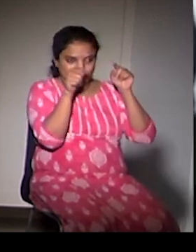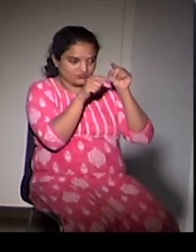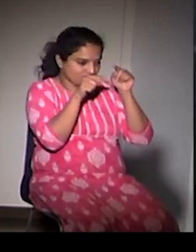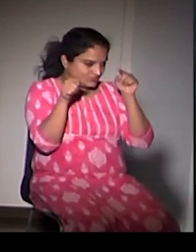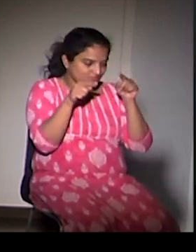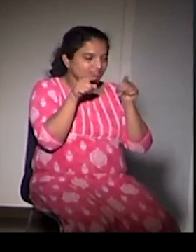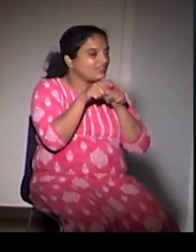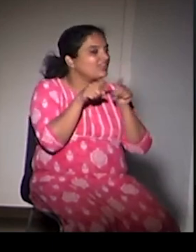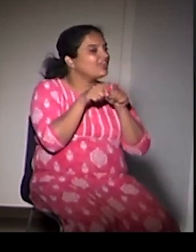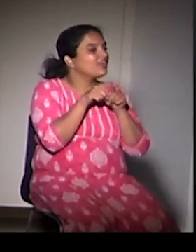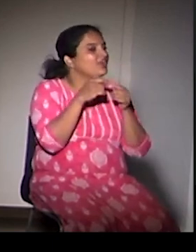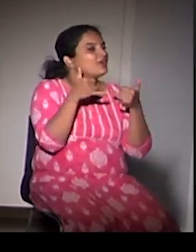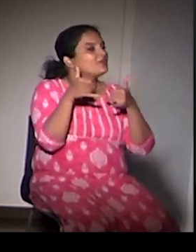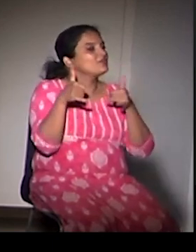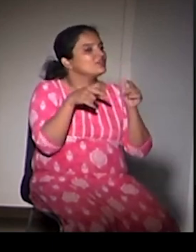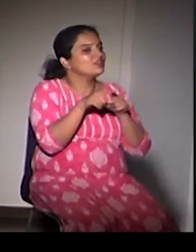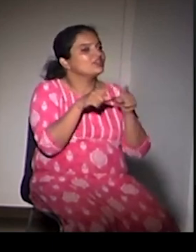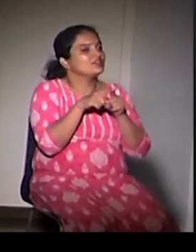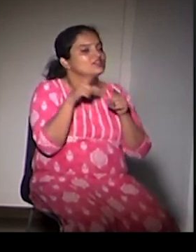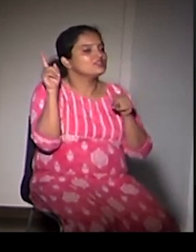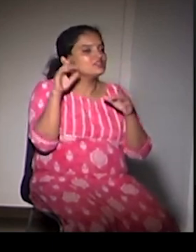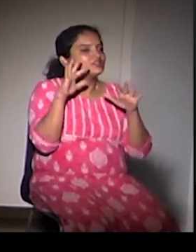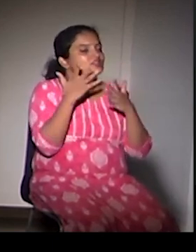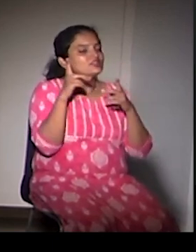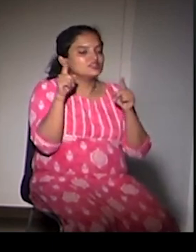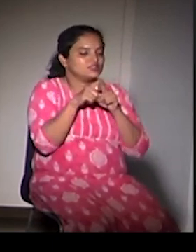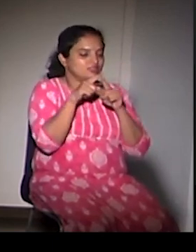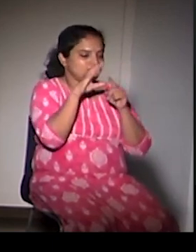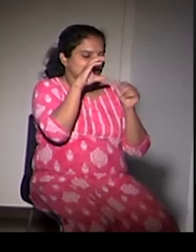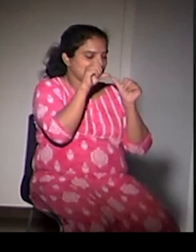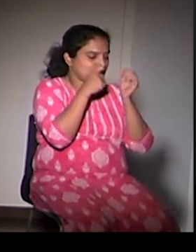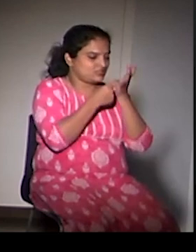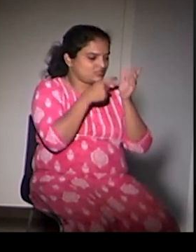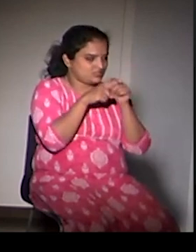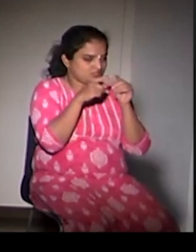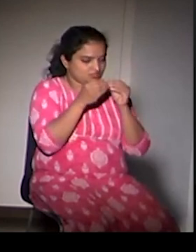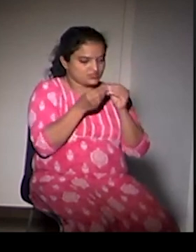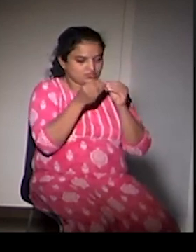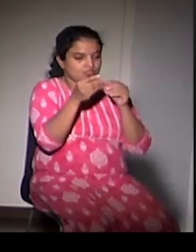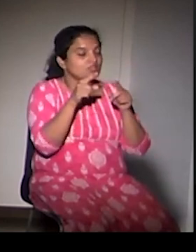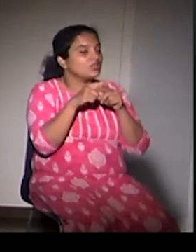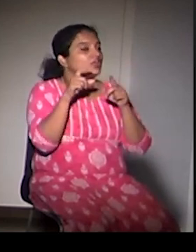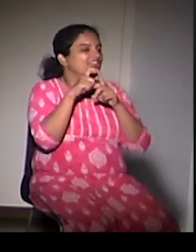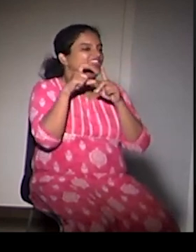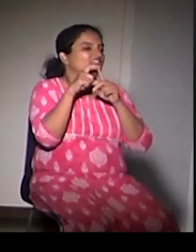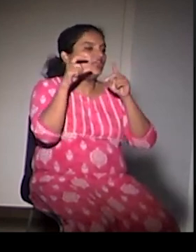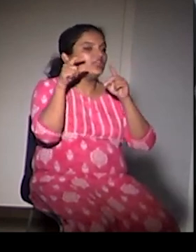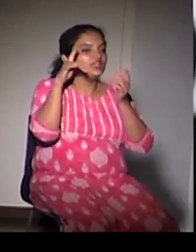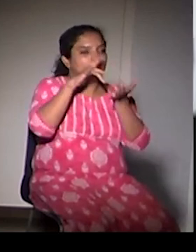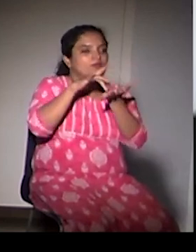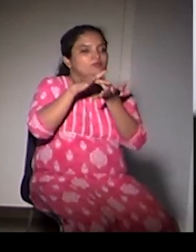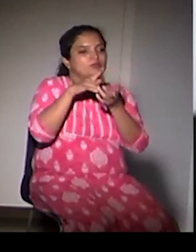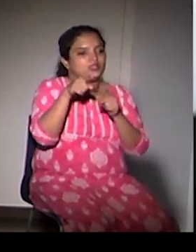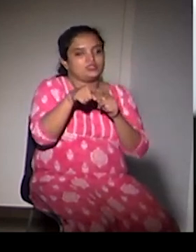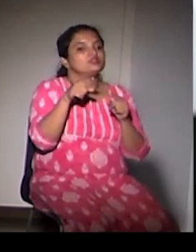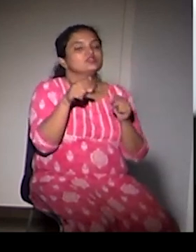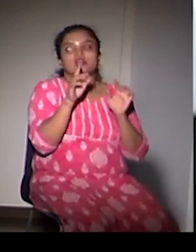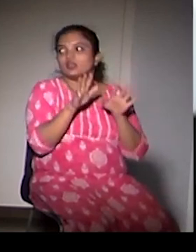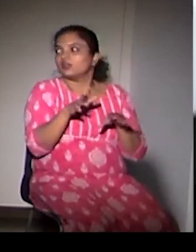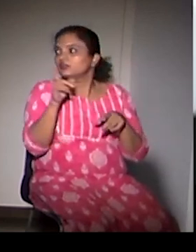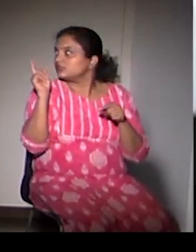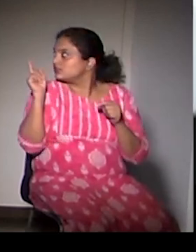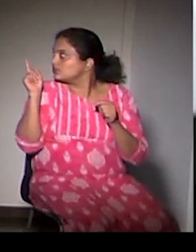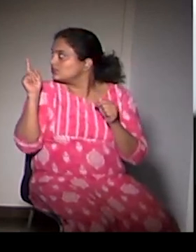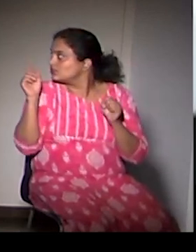the Khairul Manazil Mosque in near the Purana Qila in Delhi, and it's just from